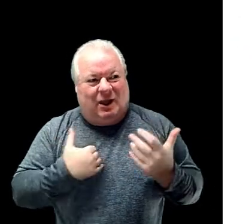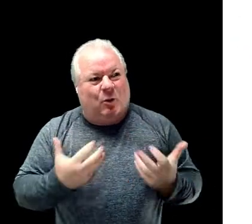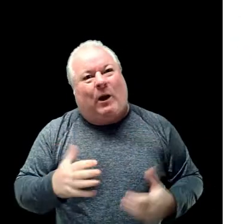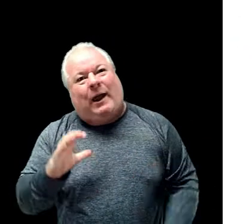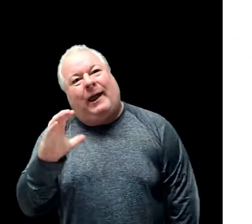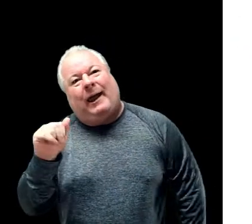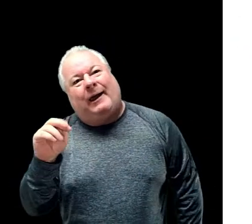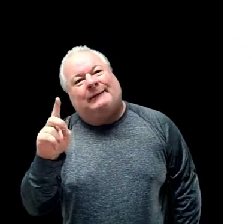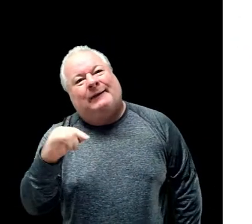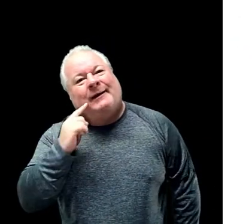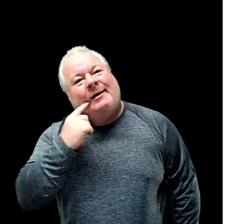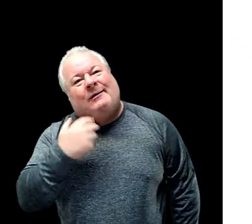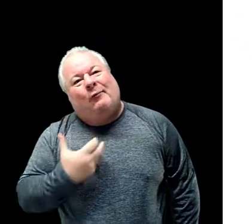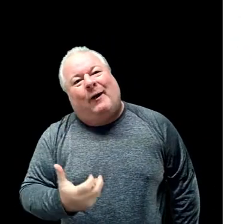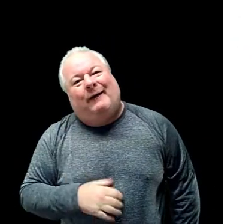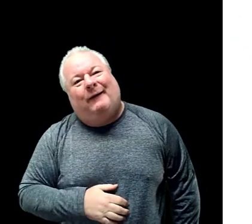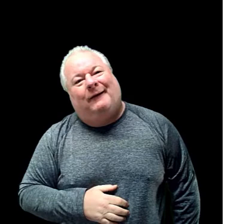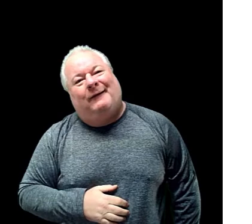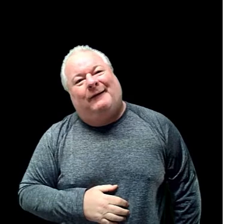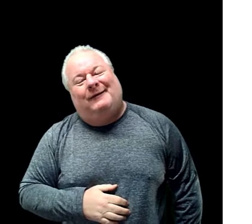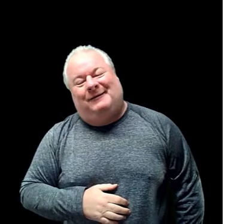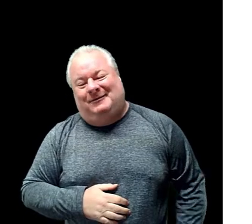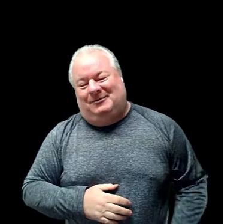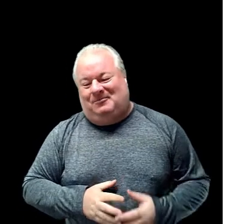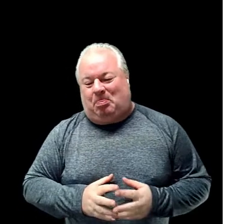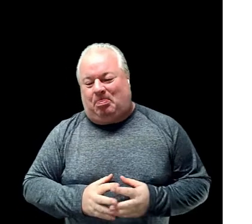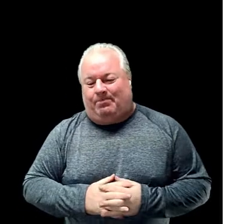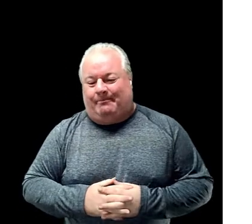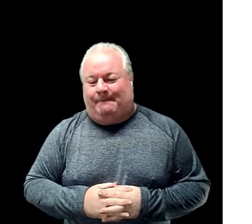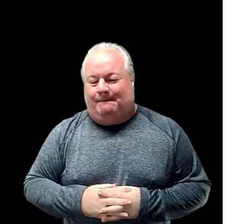want some candy.